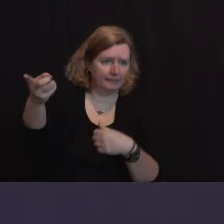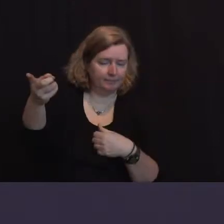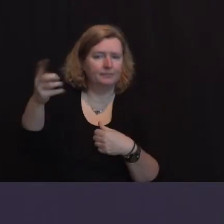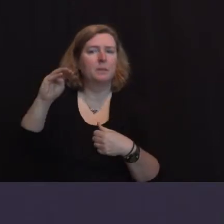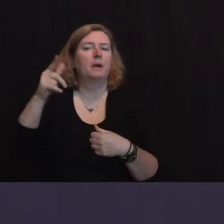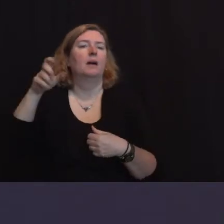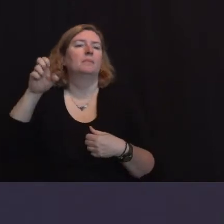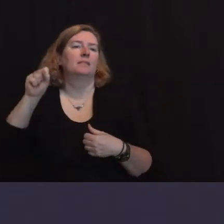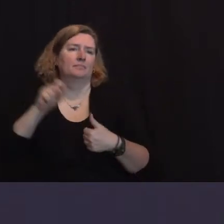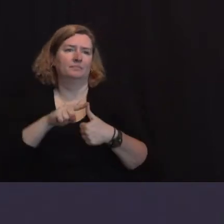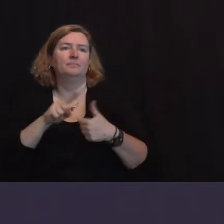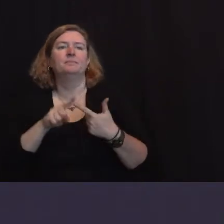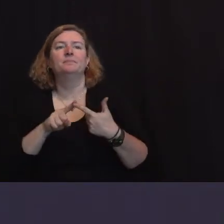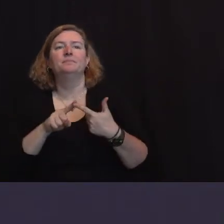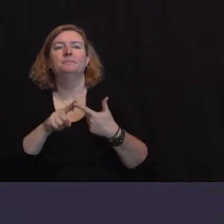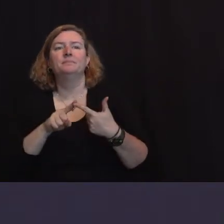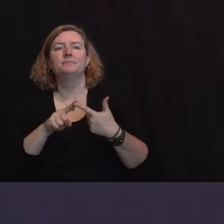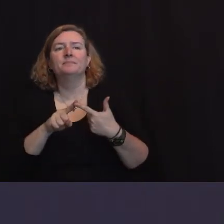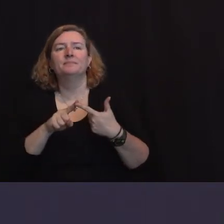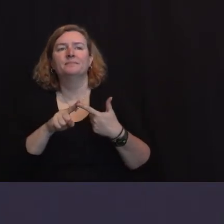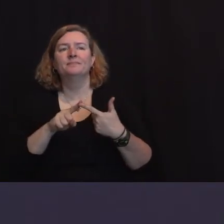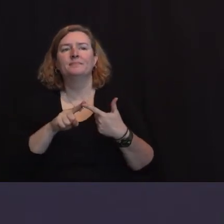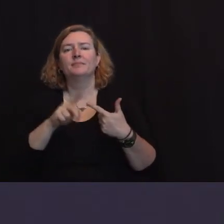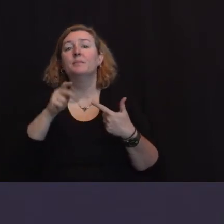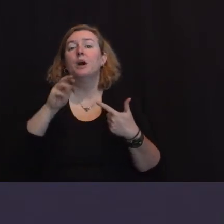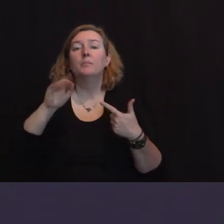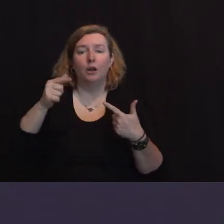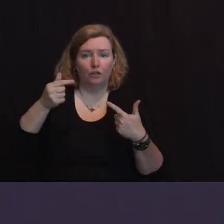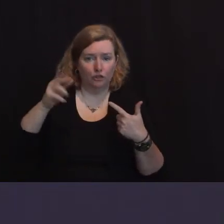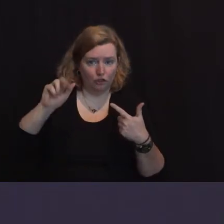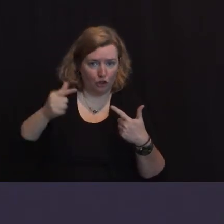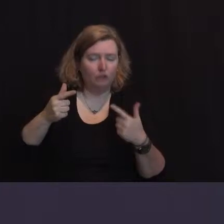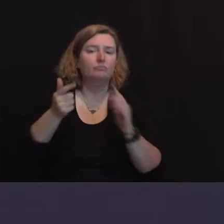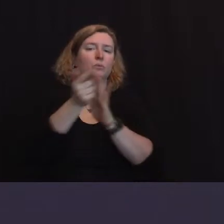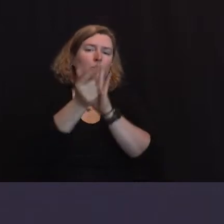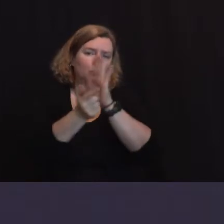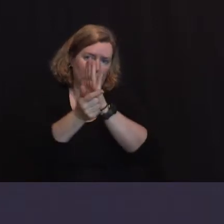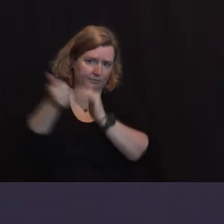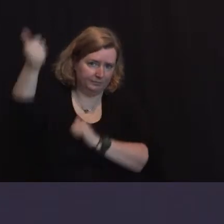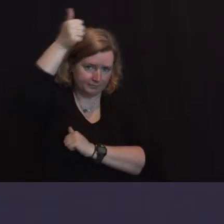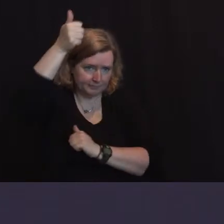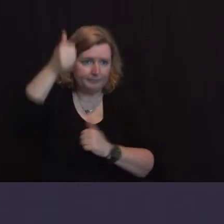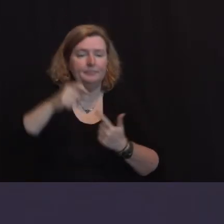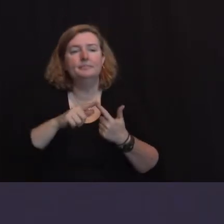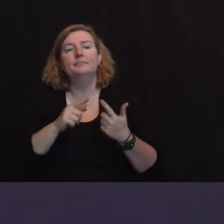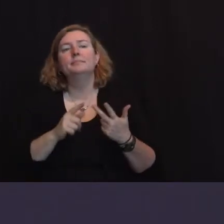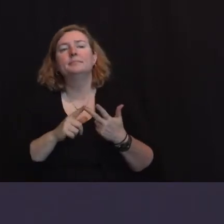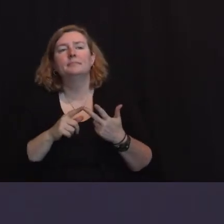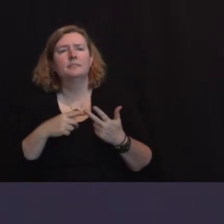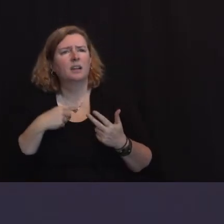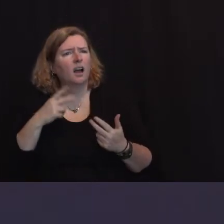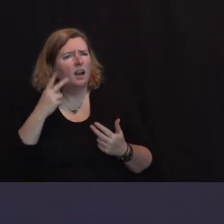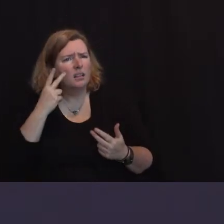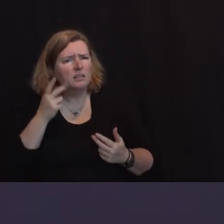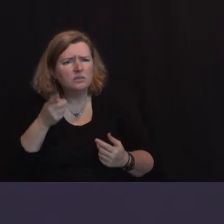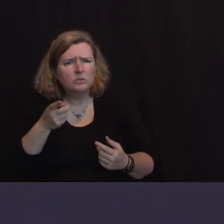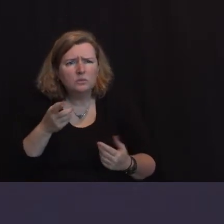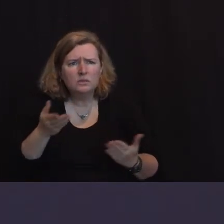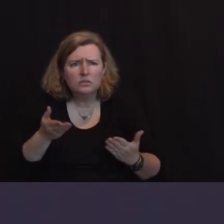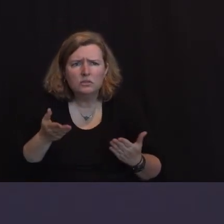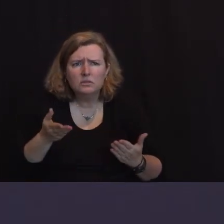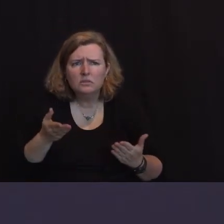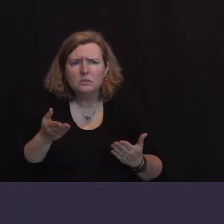Counsel Paramel Garg, a cast of thousands. I think you were there as well. I know Judy is not with us today